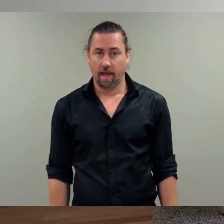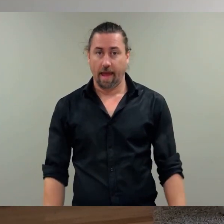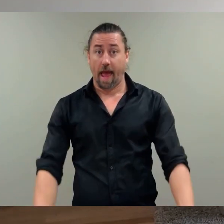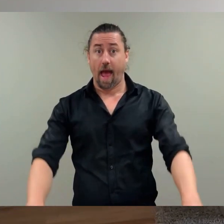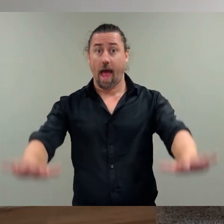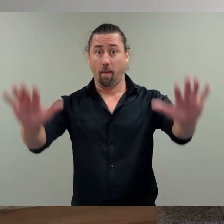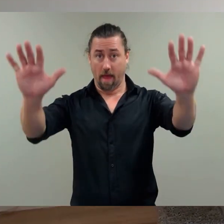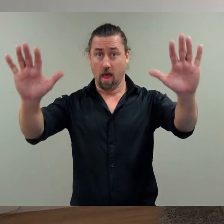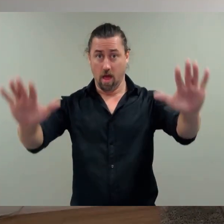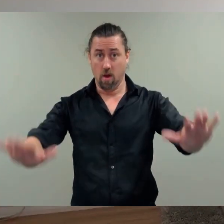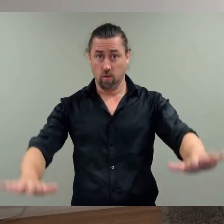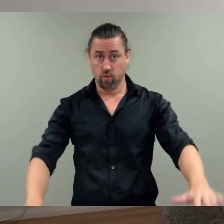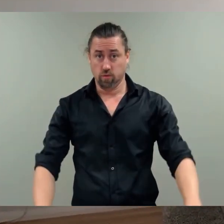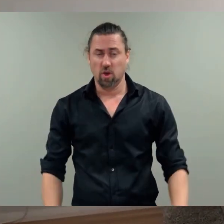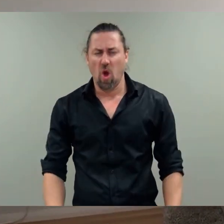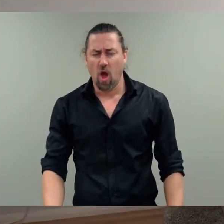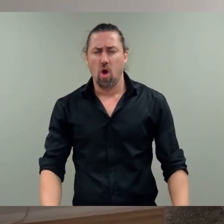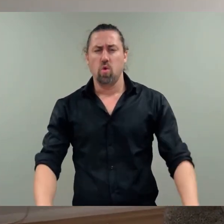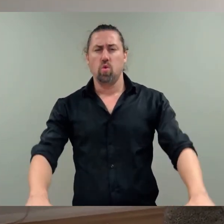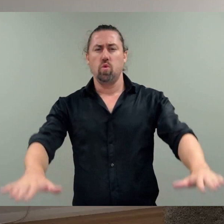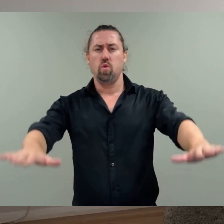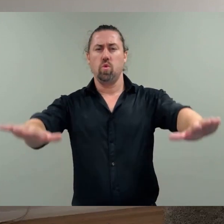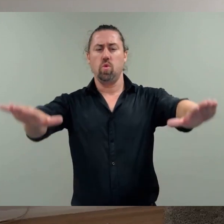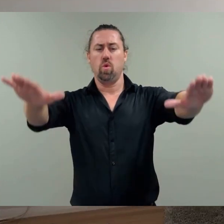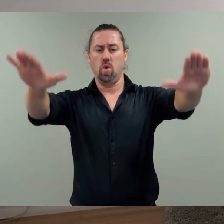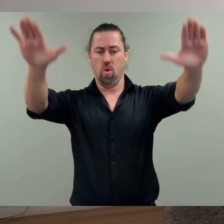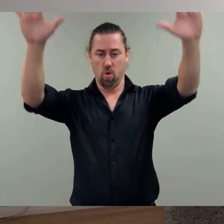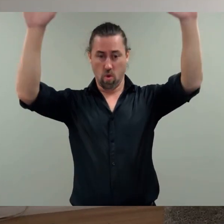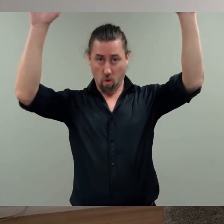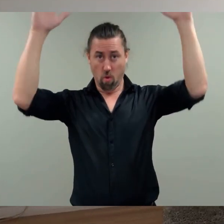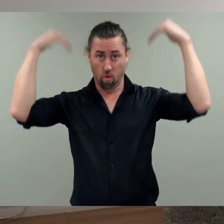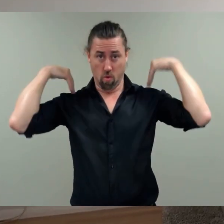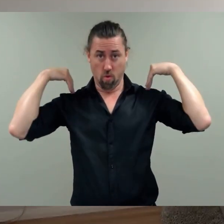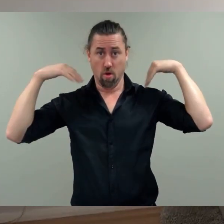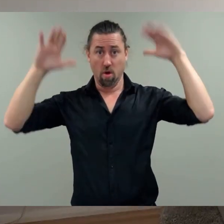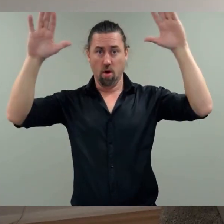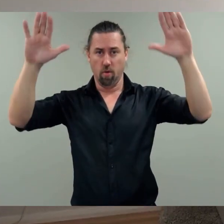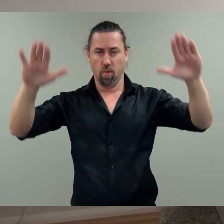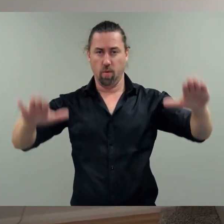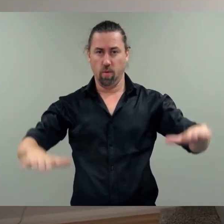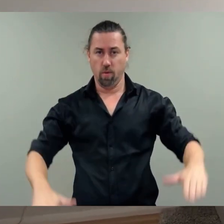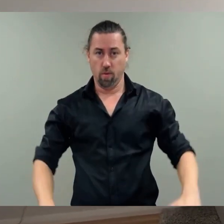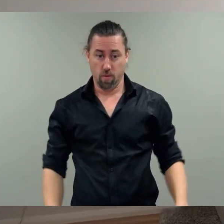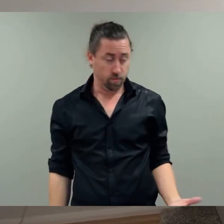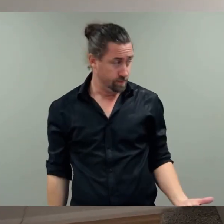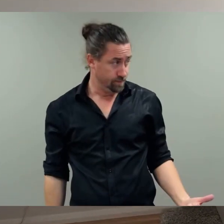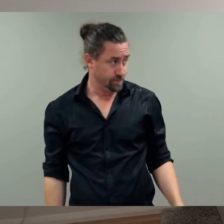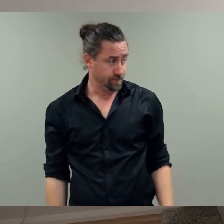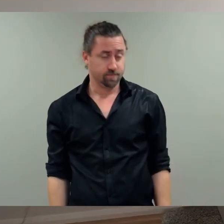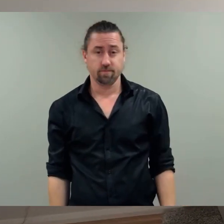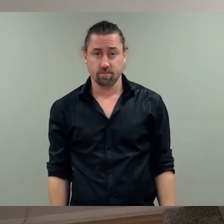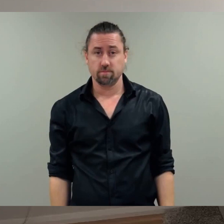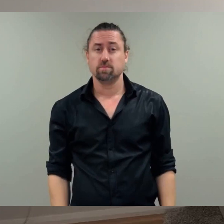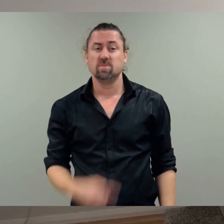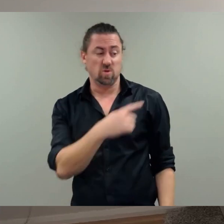and out in front of your body. Stop the motion when your arms are at shoulder height. Proceed to slowly return to the starting